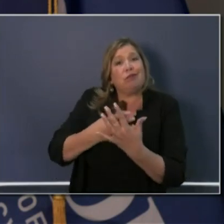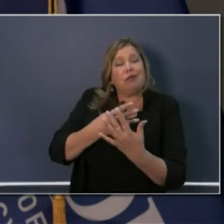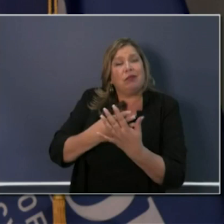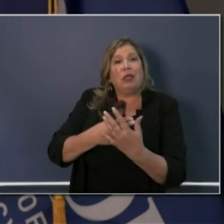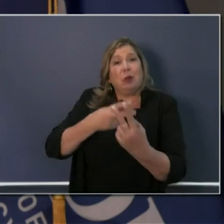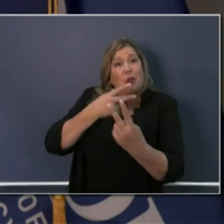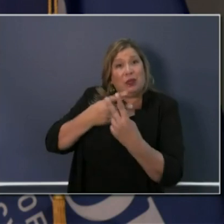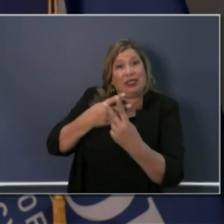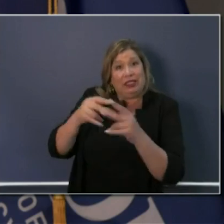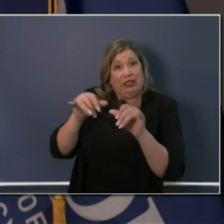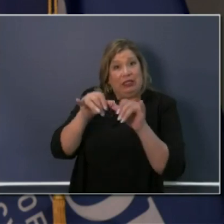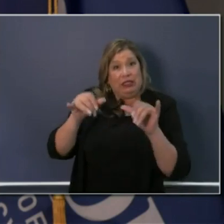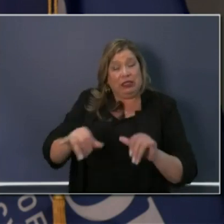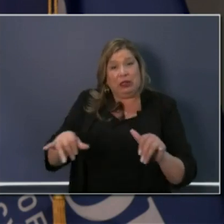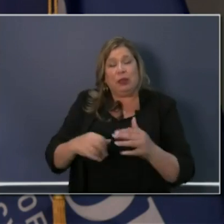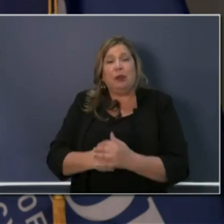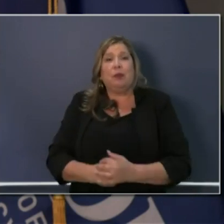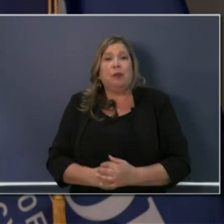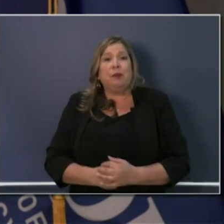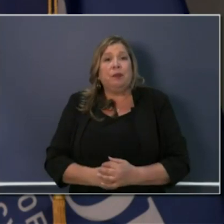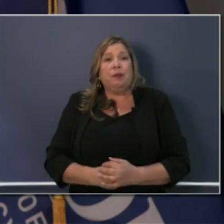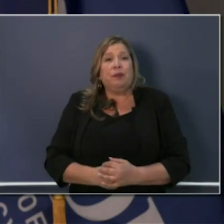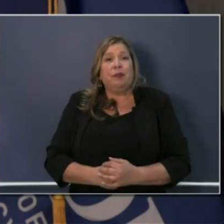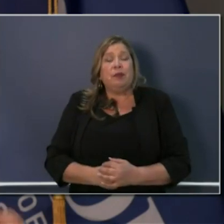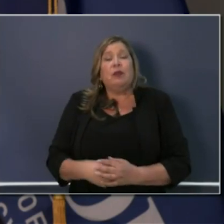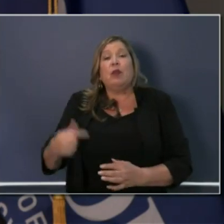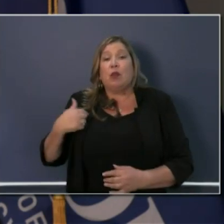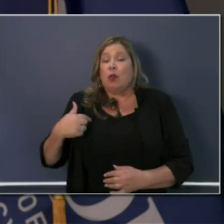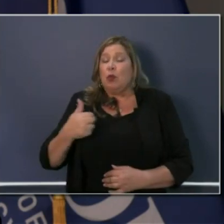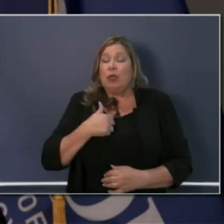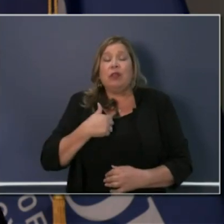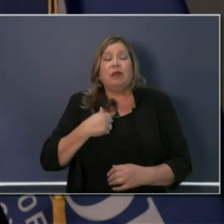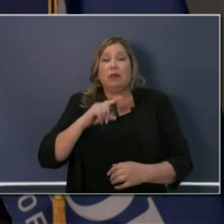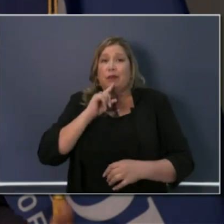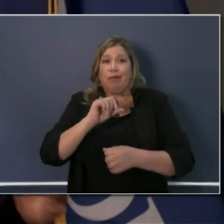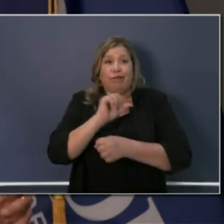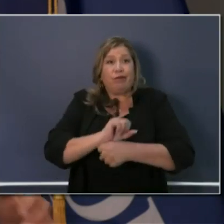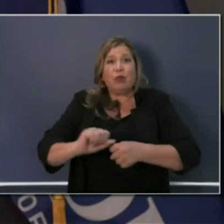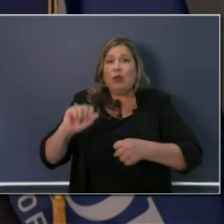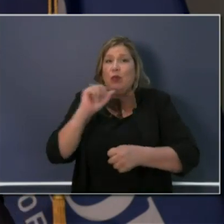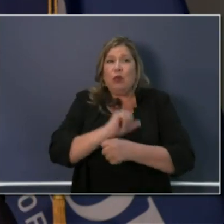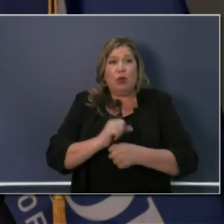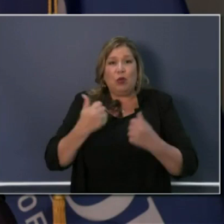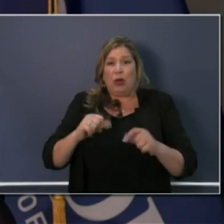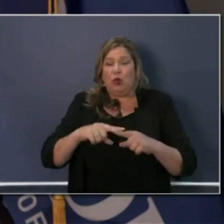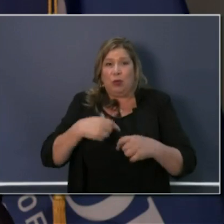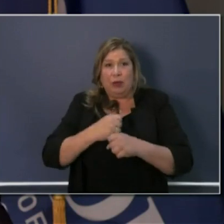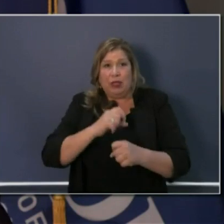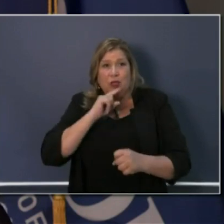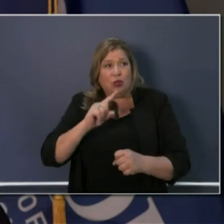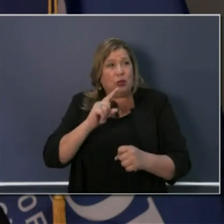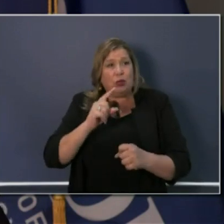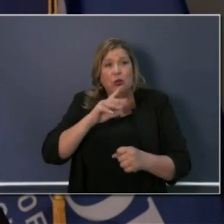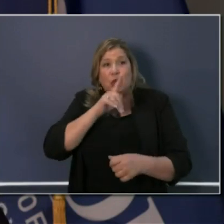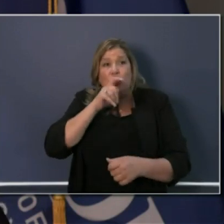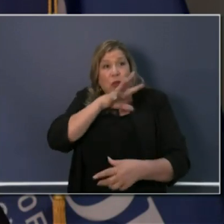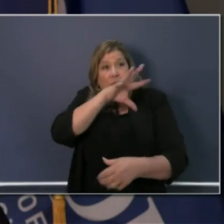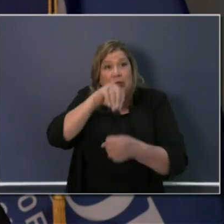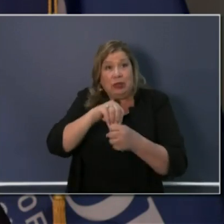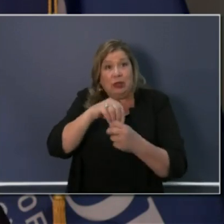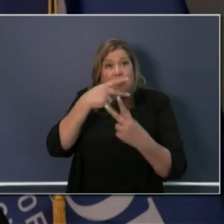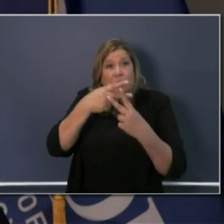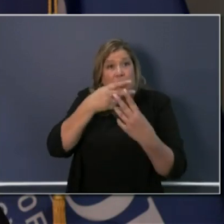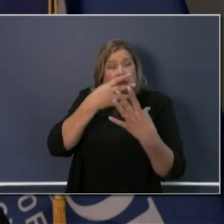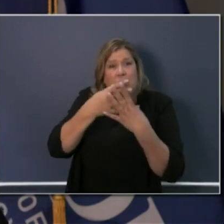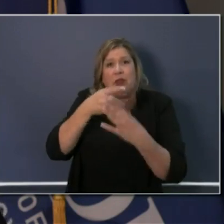system. We're working very aggressively to make sure that the folks within that system are getting